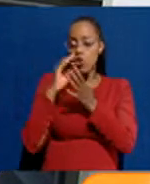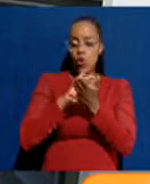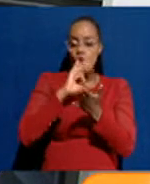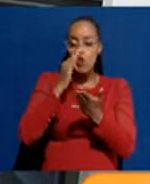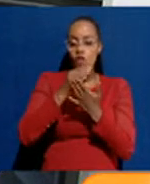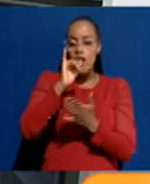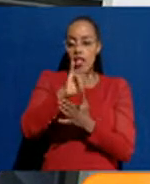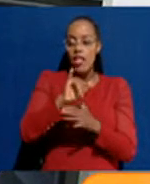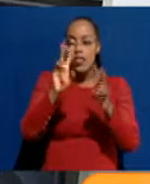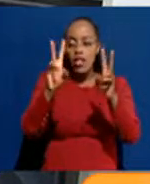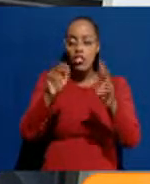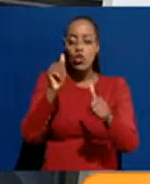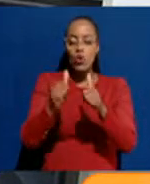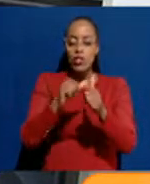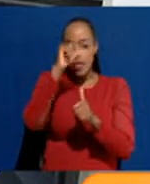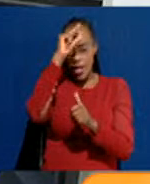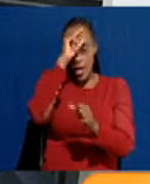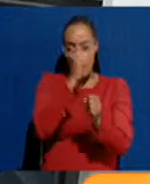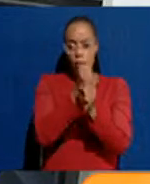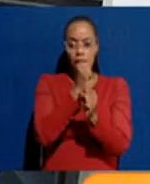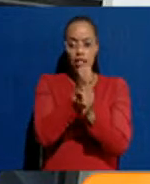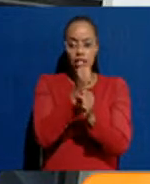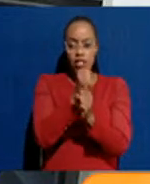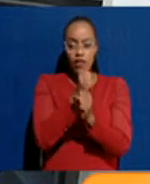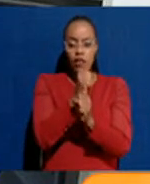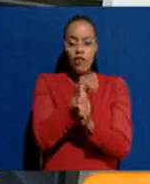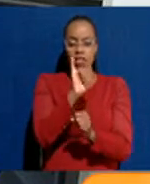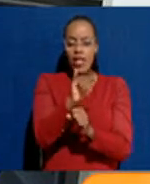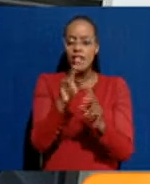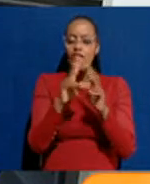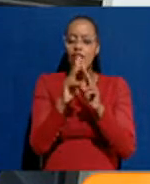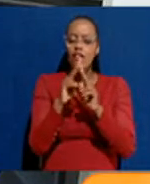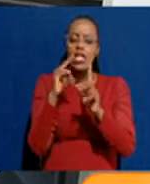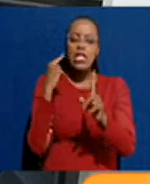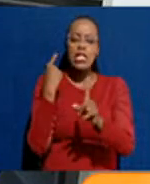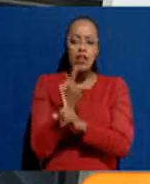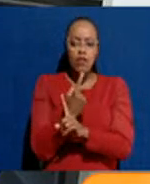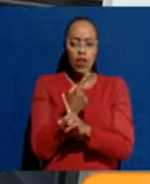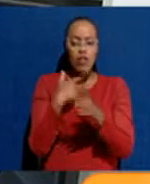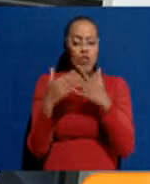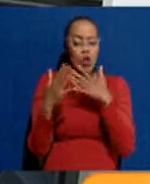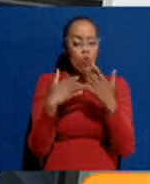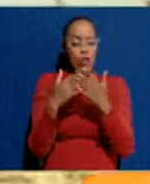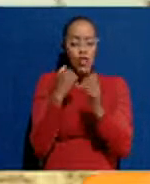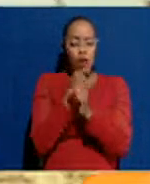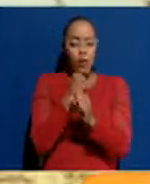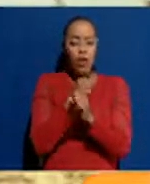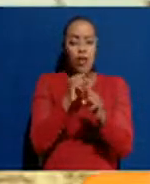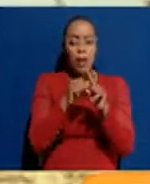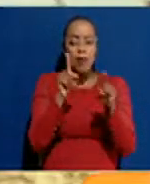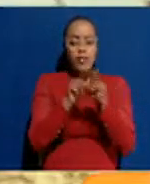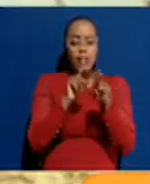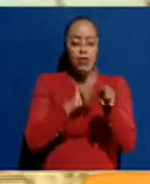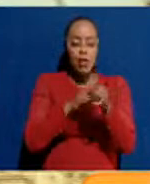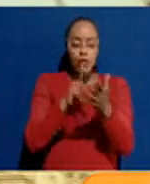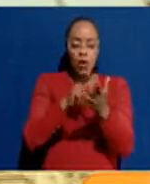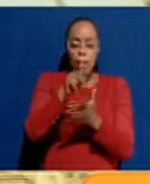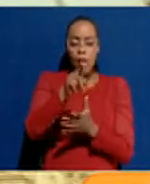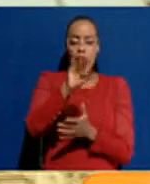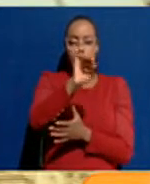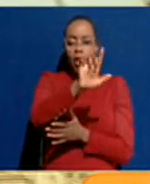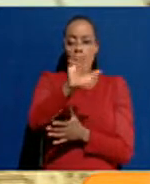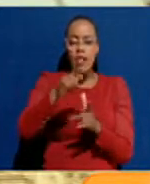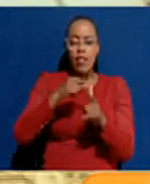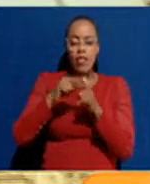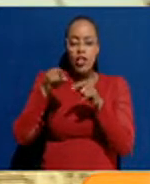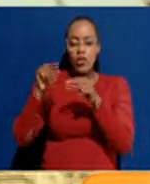those are schemes which are funded by the government. And that is a totally different thing from what you have said. When you are footing the bill yourself, then you have to pay for